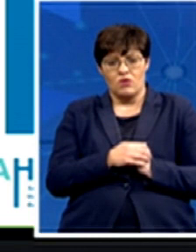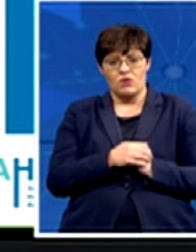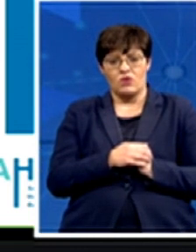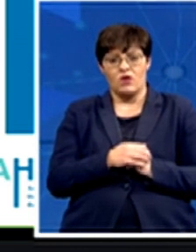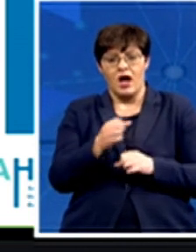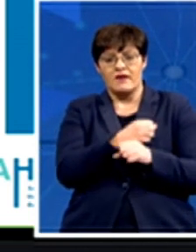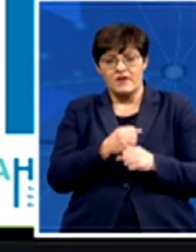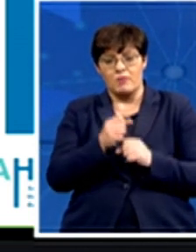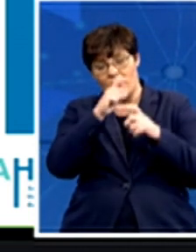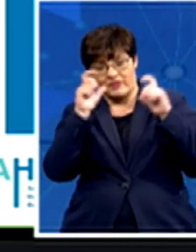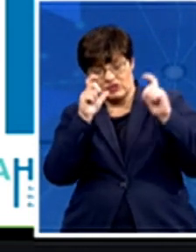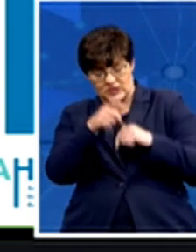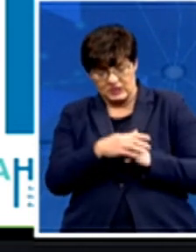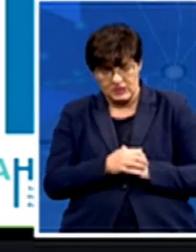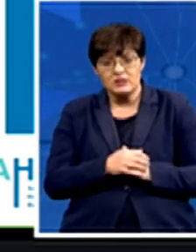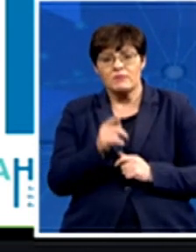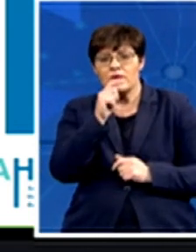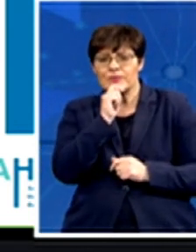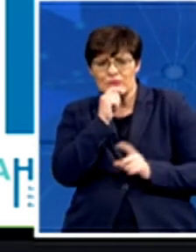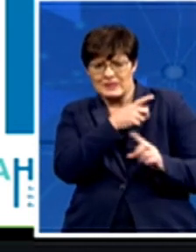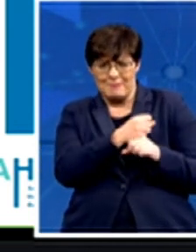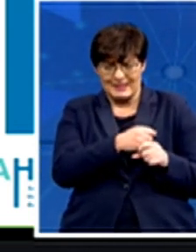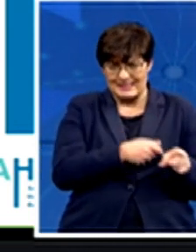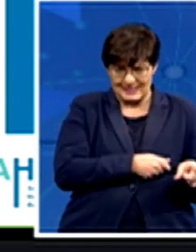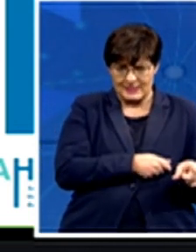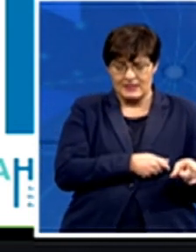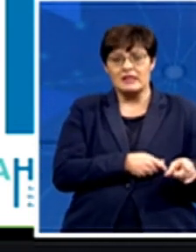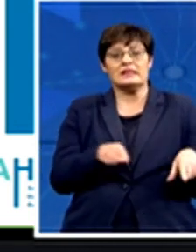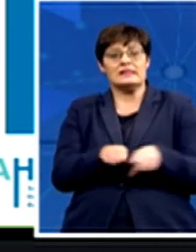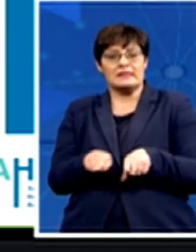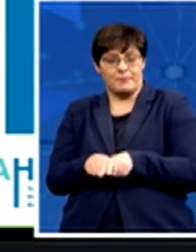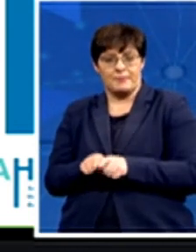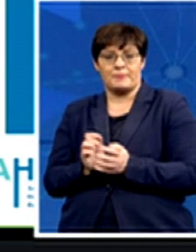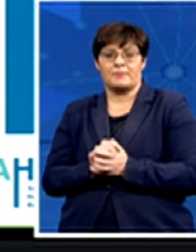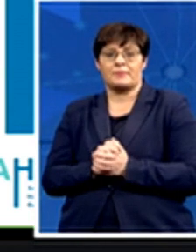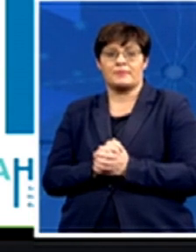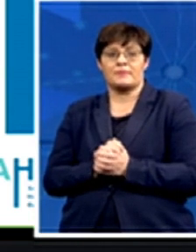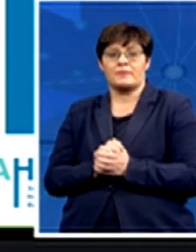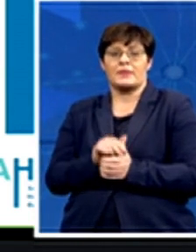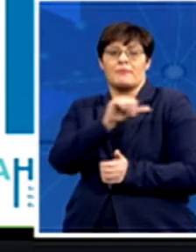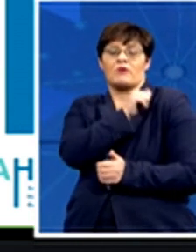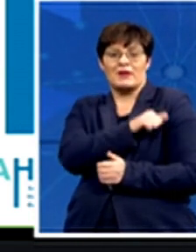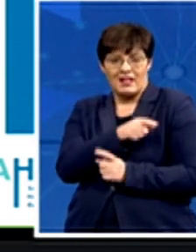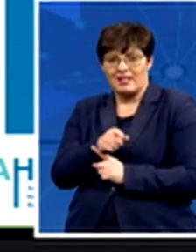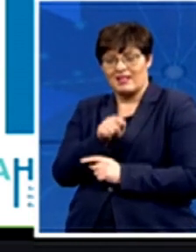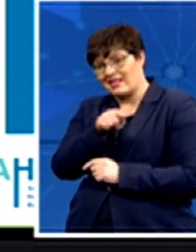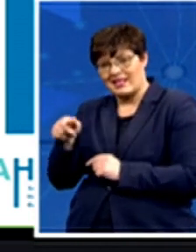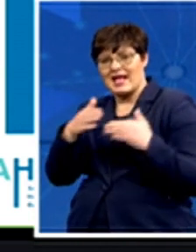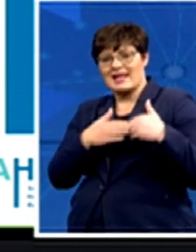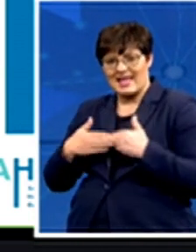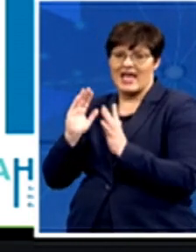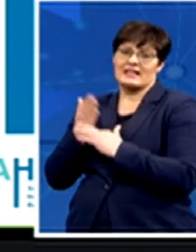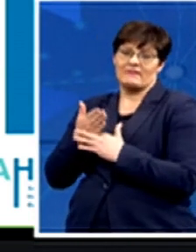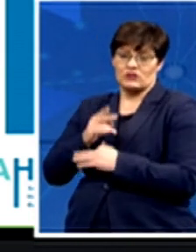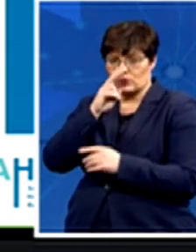being used, and then as well as the paramedical and all medical care and interventions. And then what's of